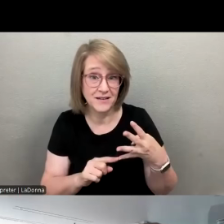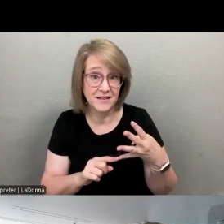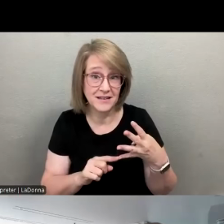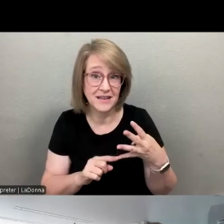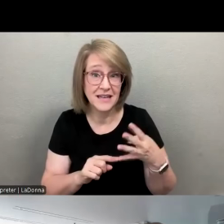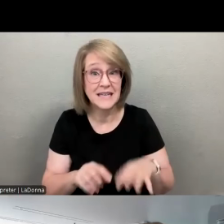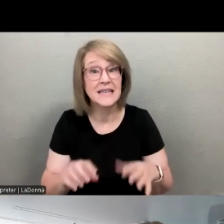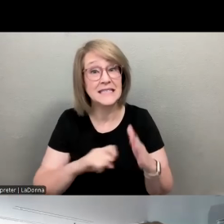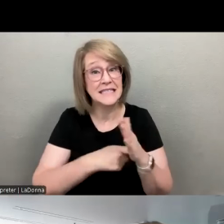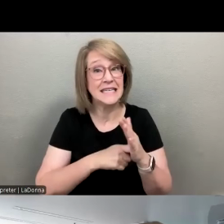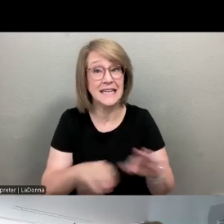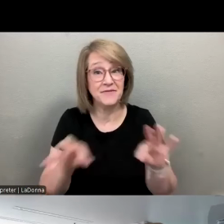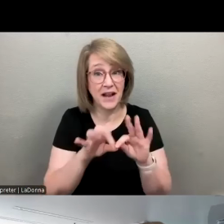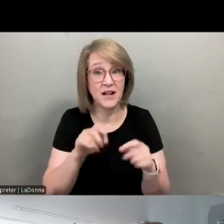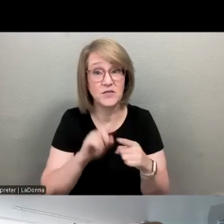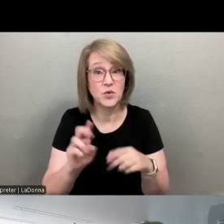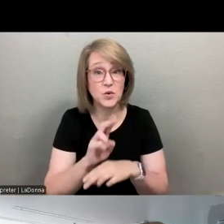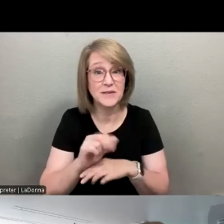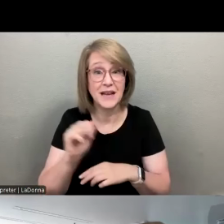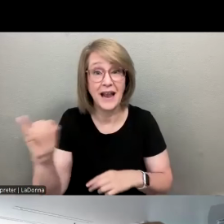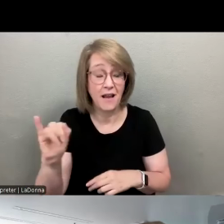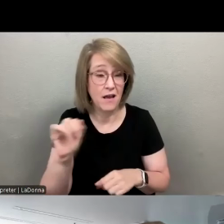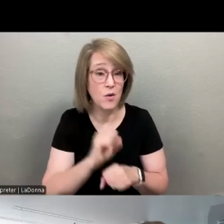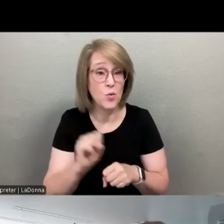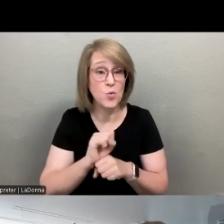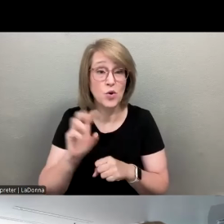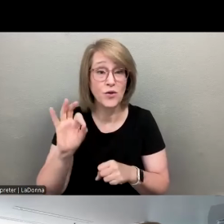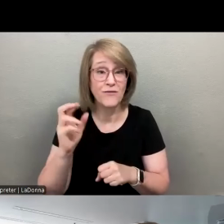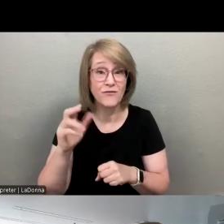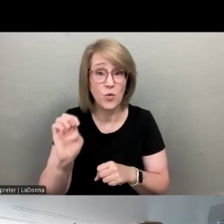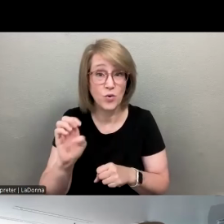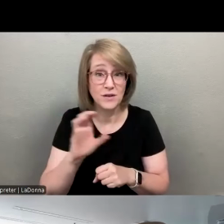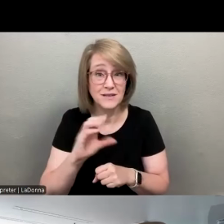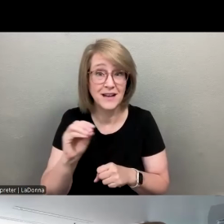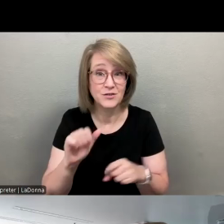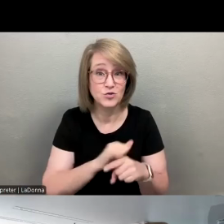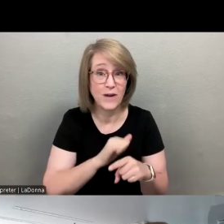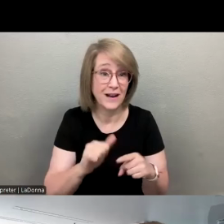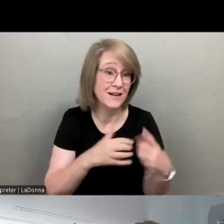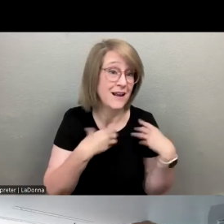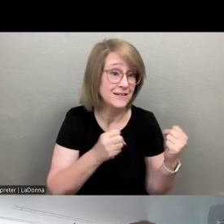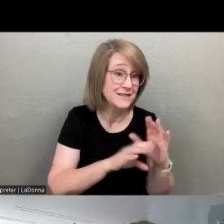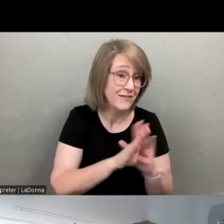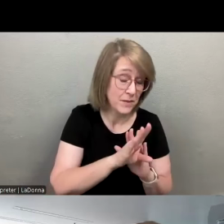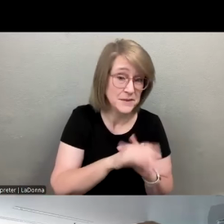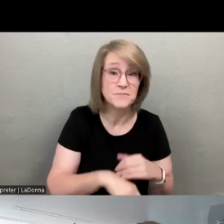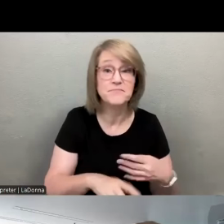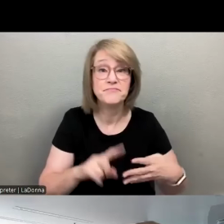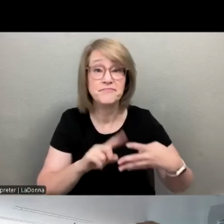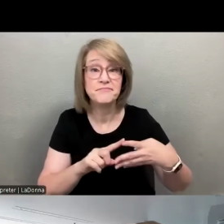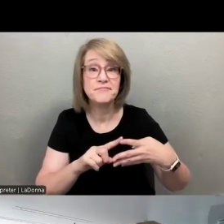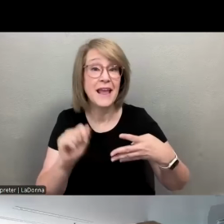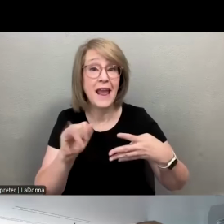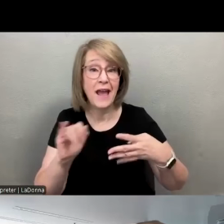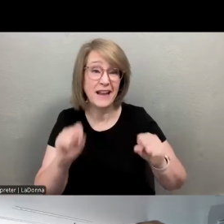choice is AI can fully replace human trainers. Or B, AI algorithms adapt